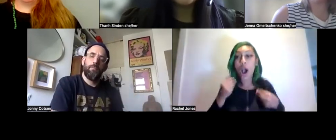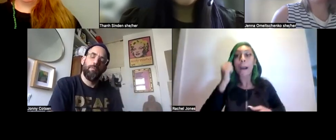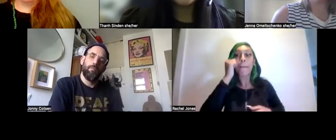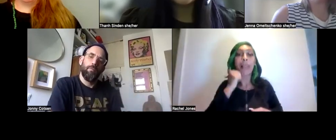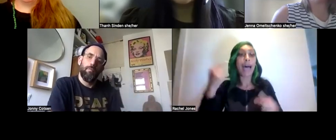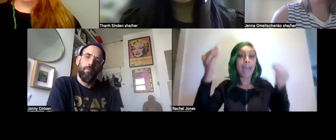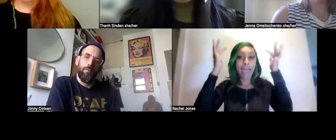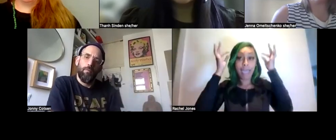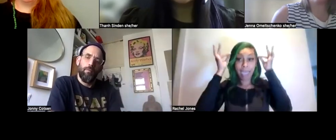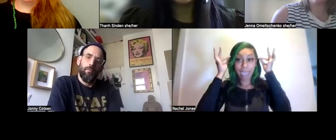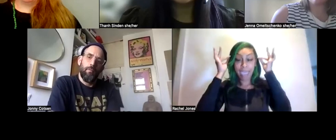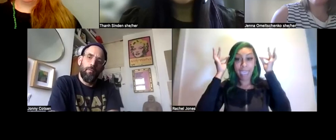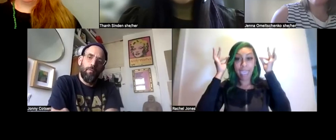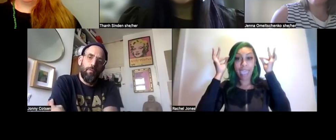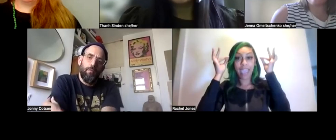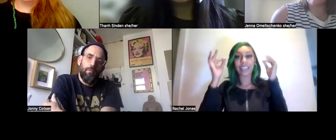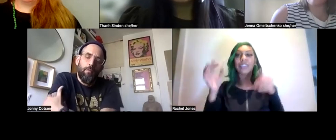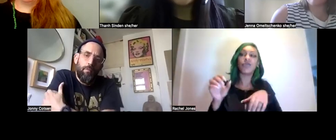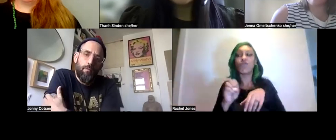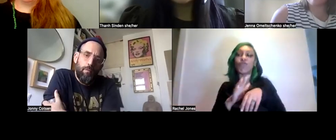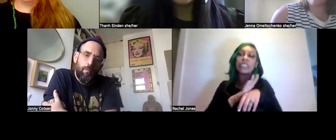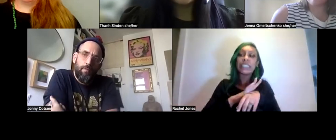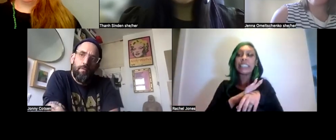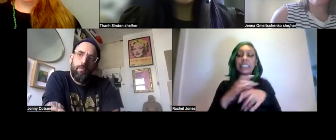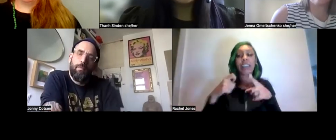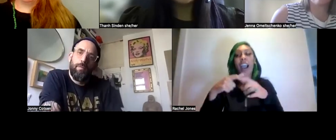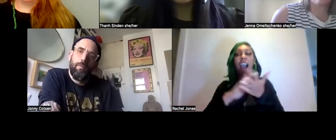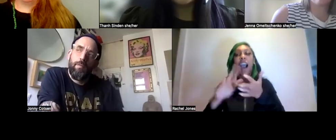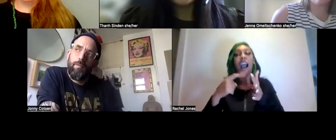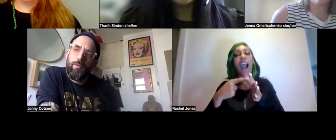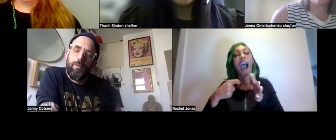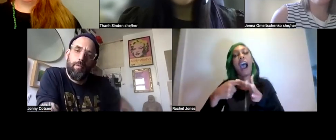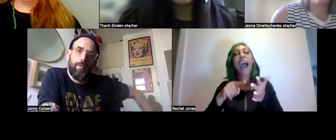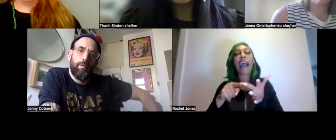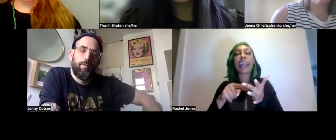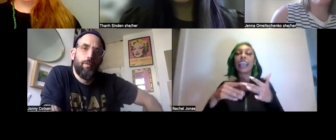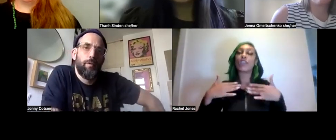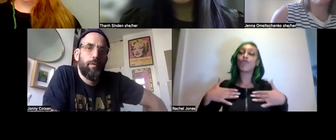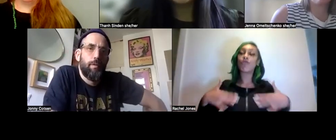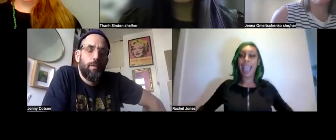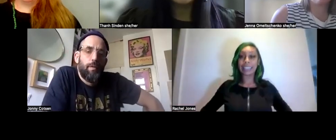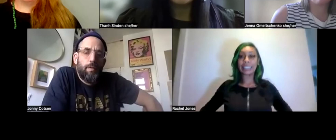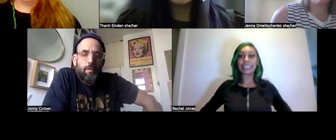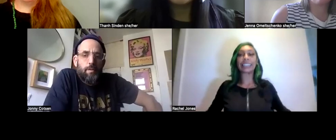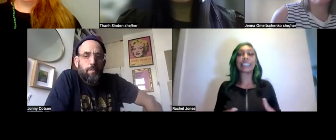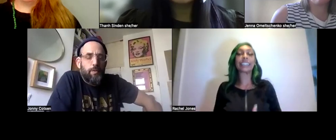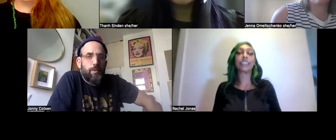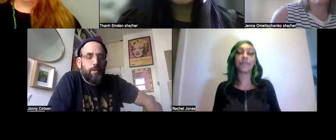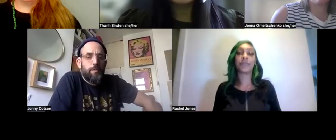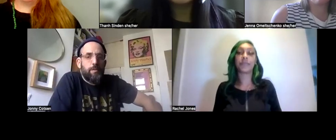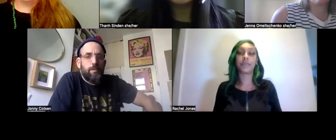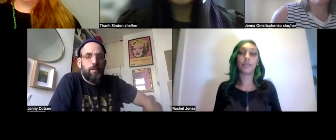I'm in a khaki dress or olive green dress this morning,